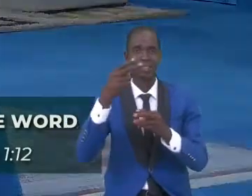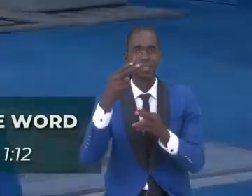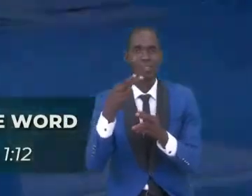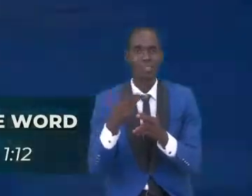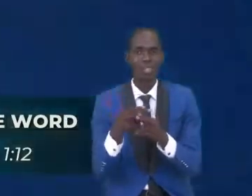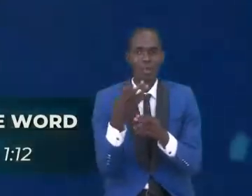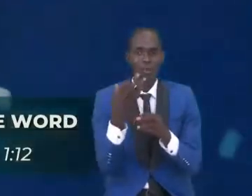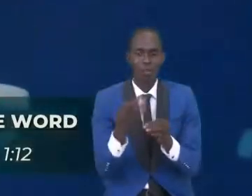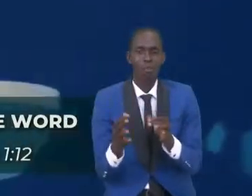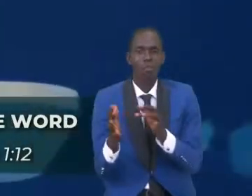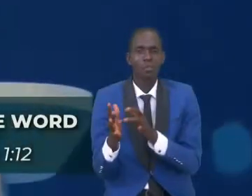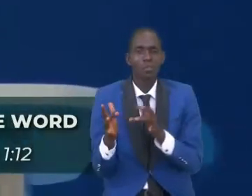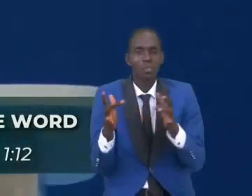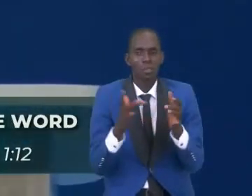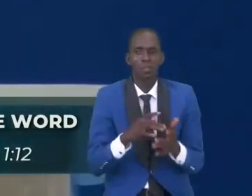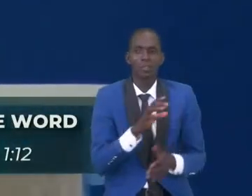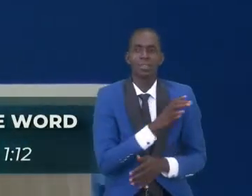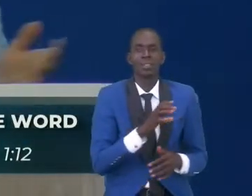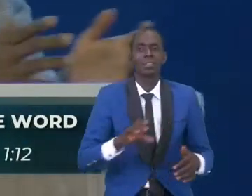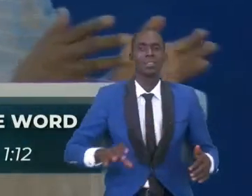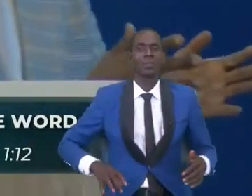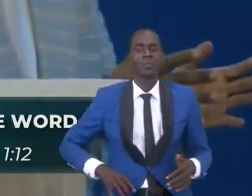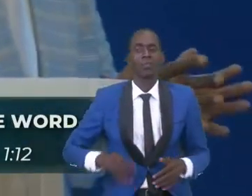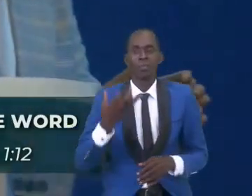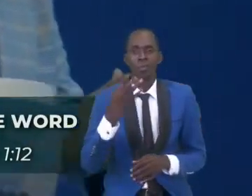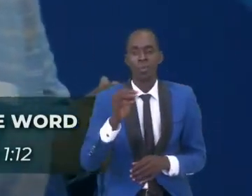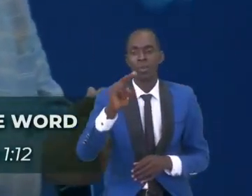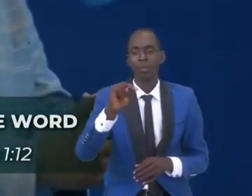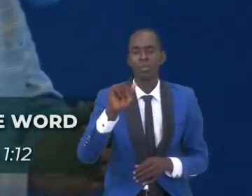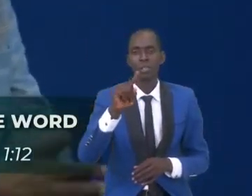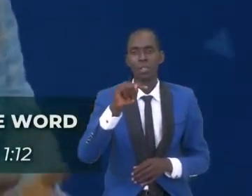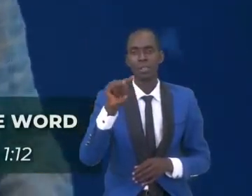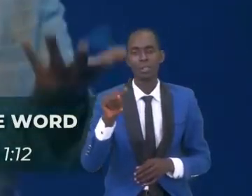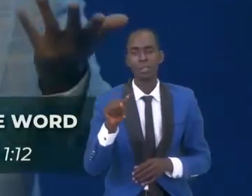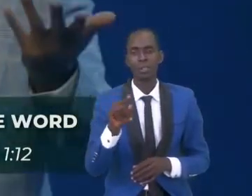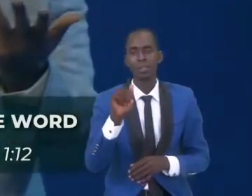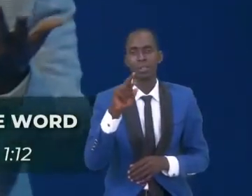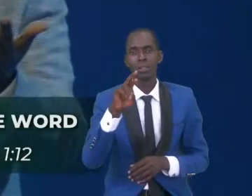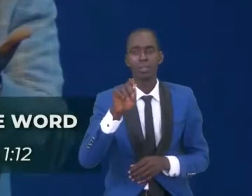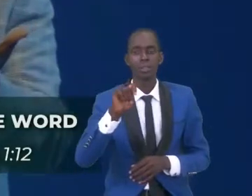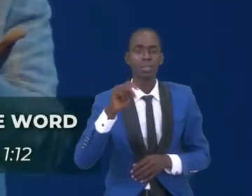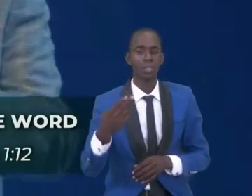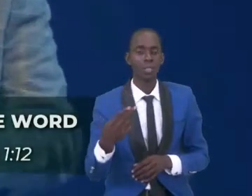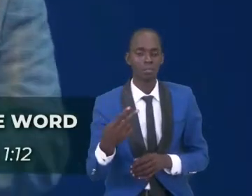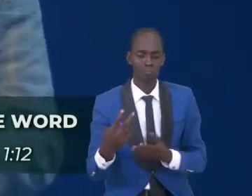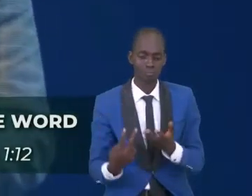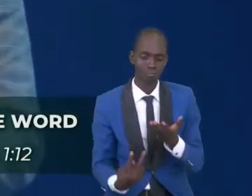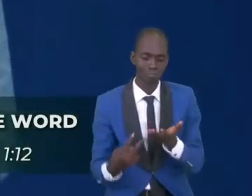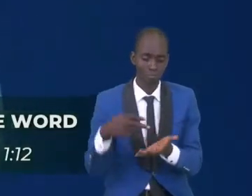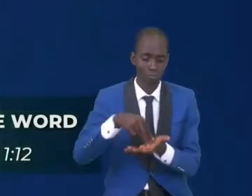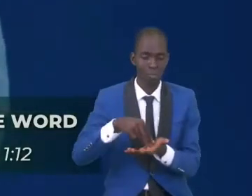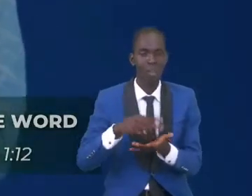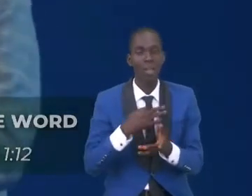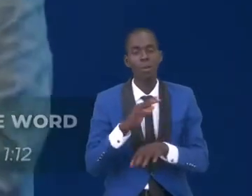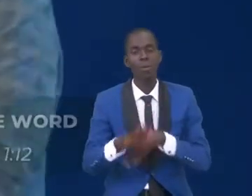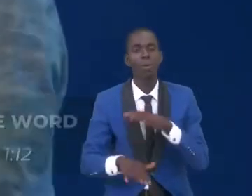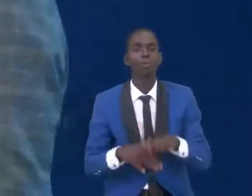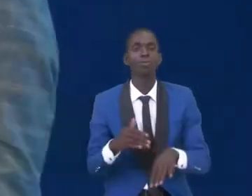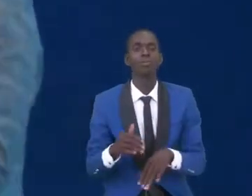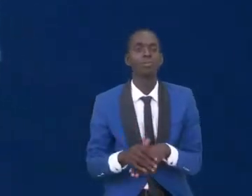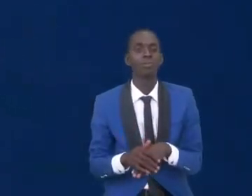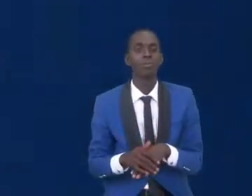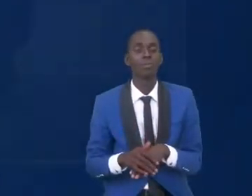of Jesus Christ of Nazareth, rise up and walk.